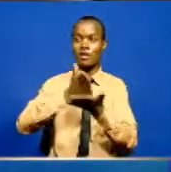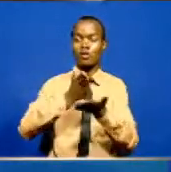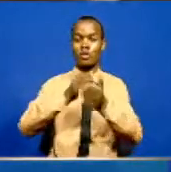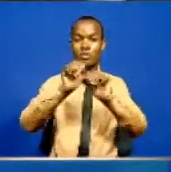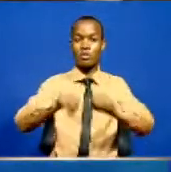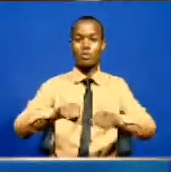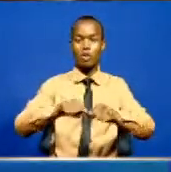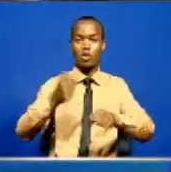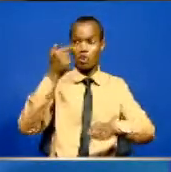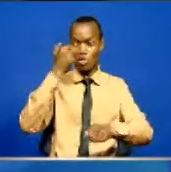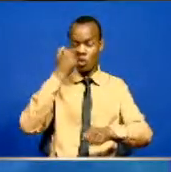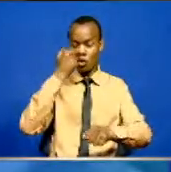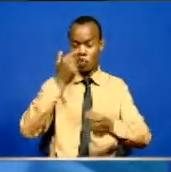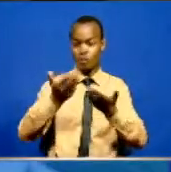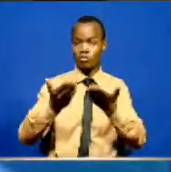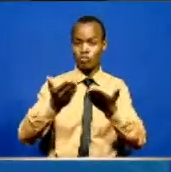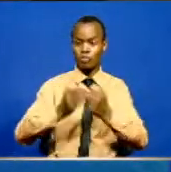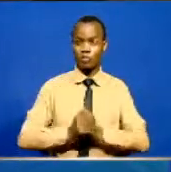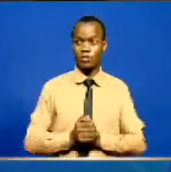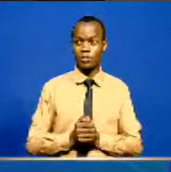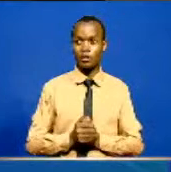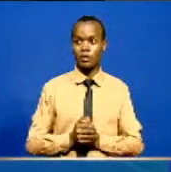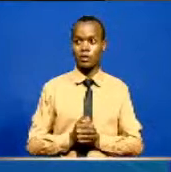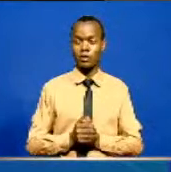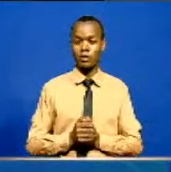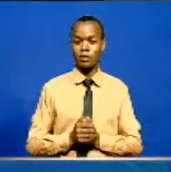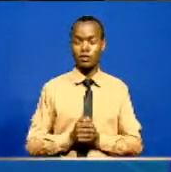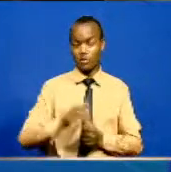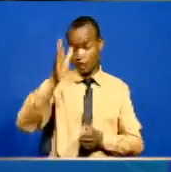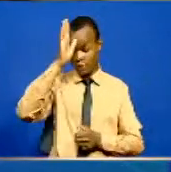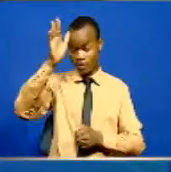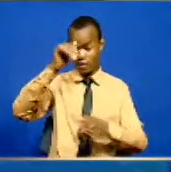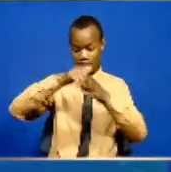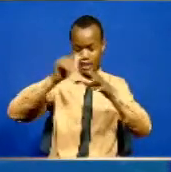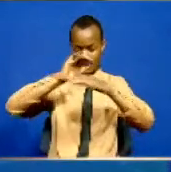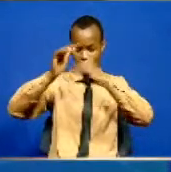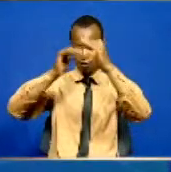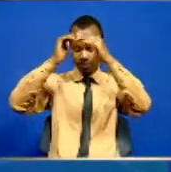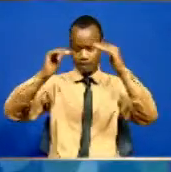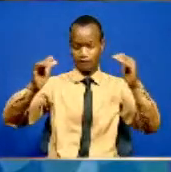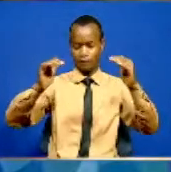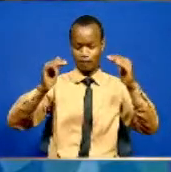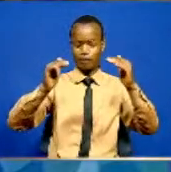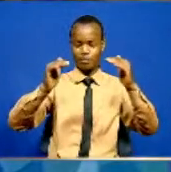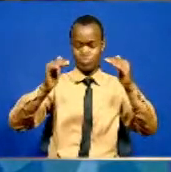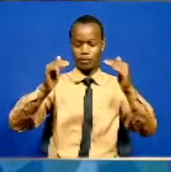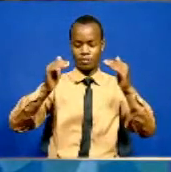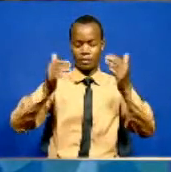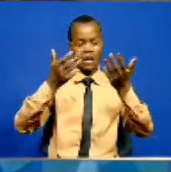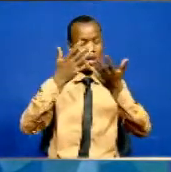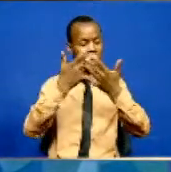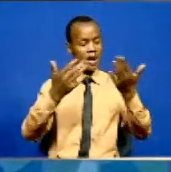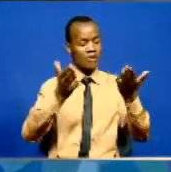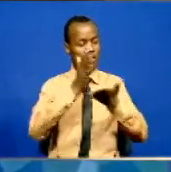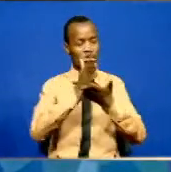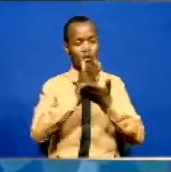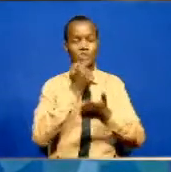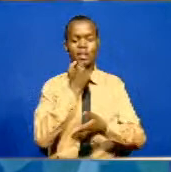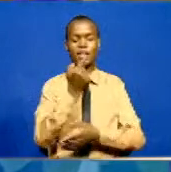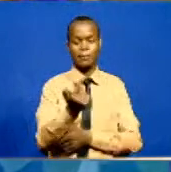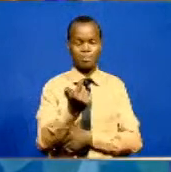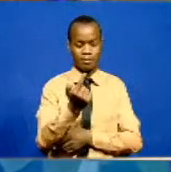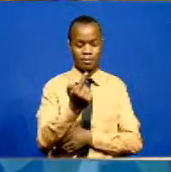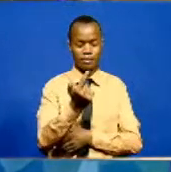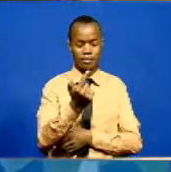in the home of Mzee. Our gracious Father in heaven, these hands are saying,